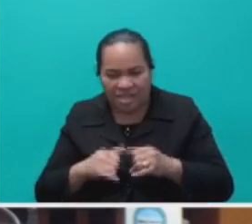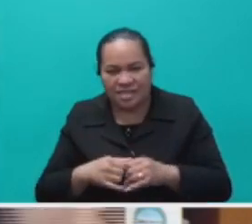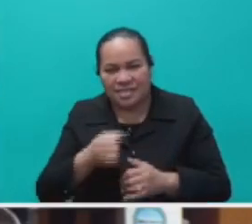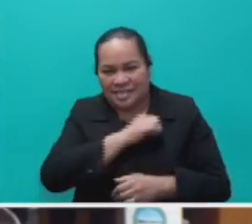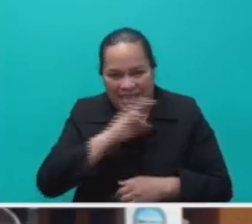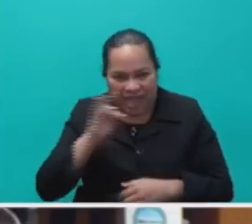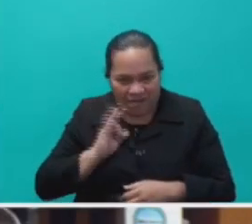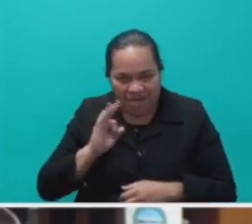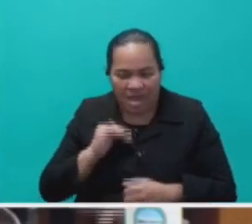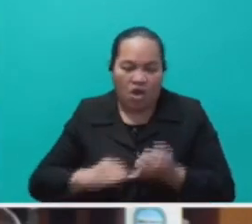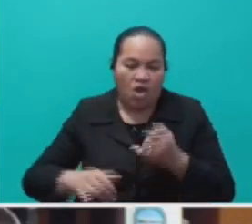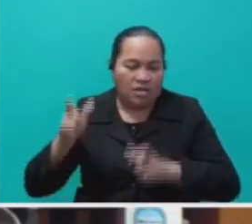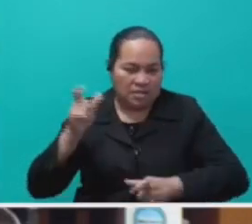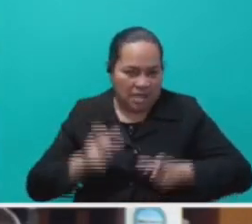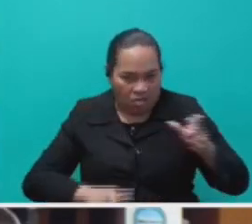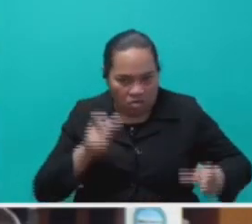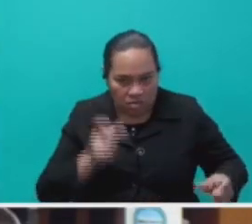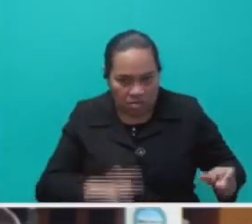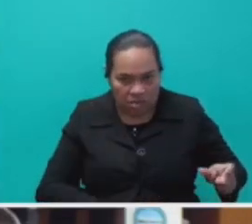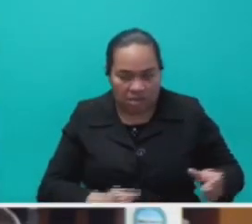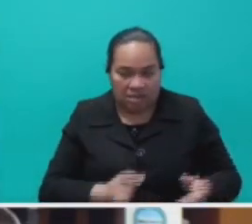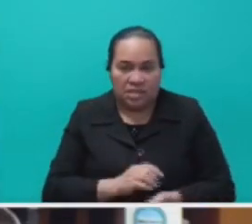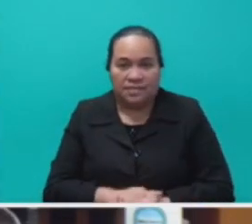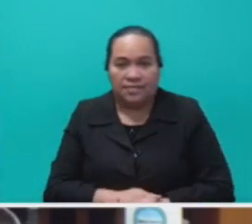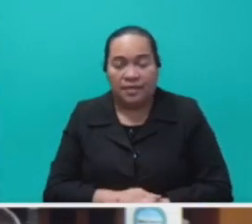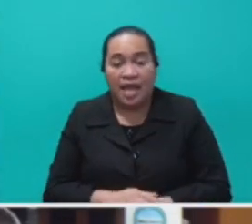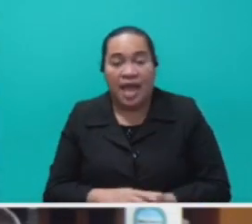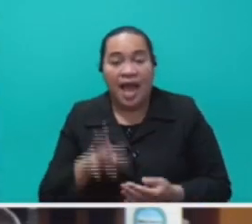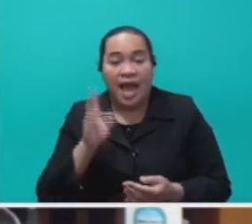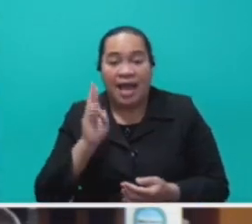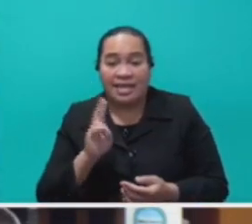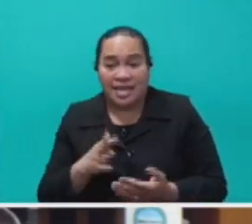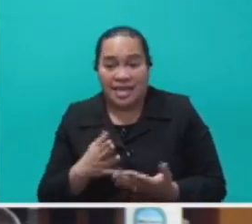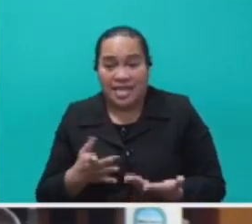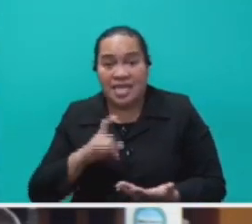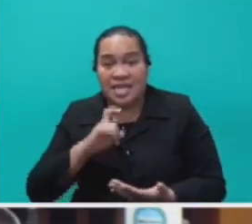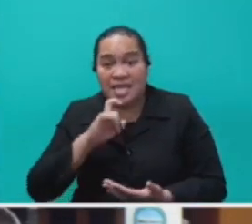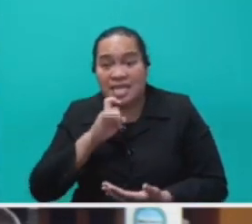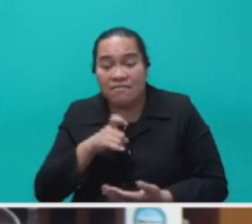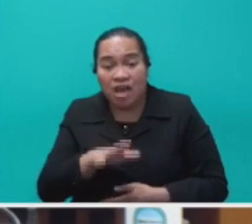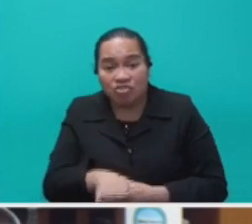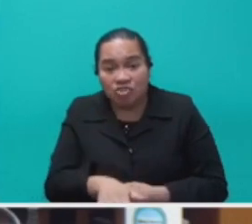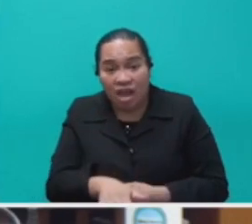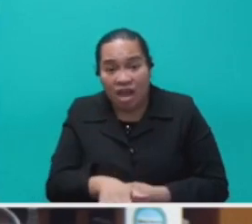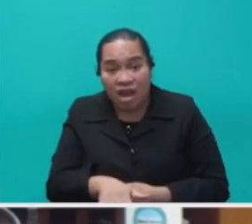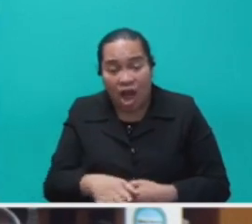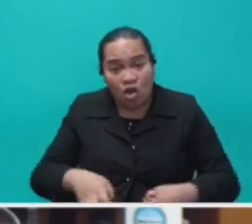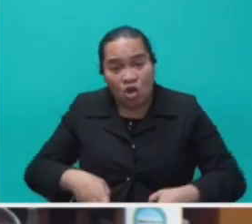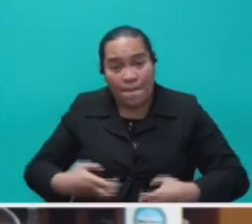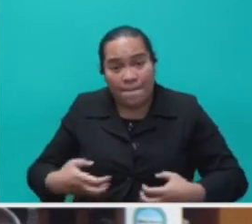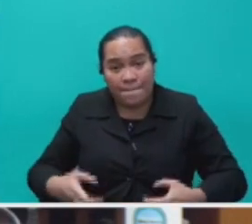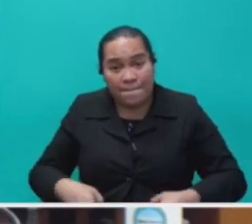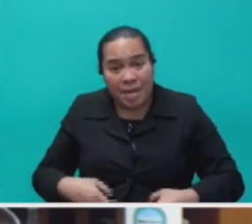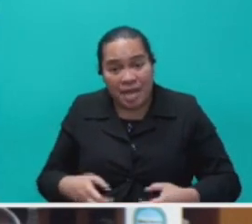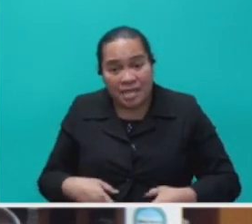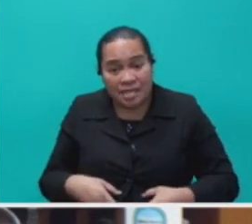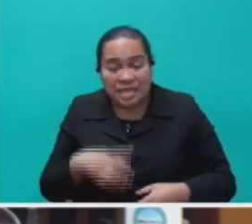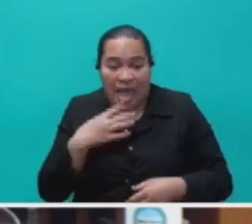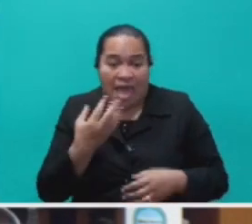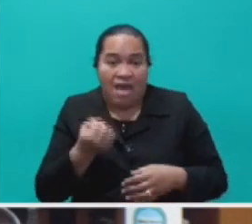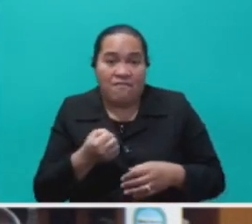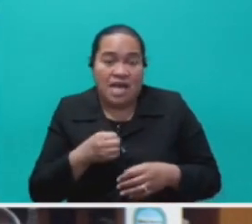the players that are involved. And again, for example, when a child complainant in a sexual